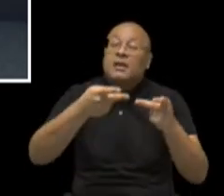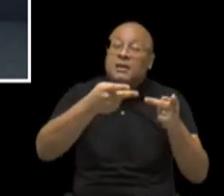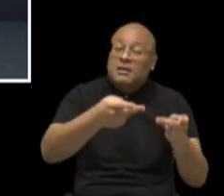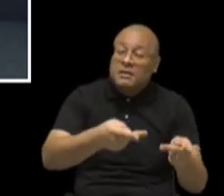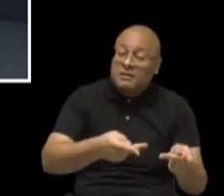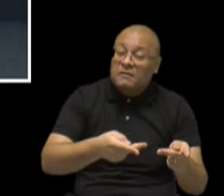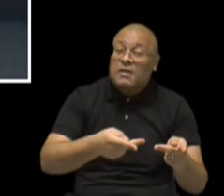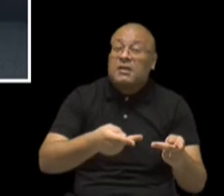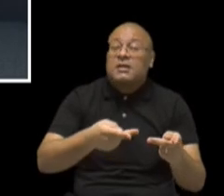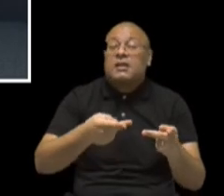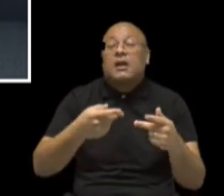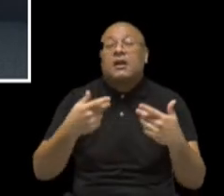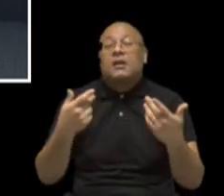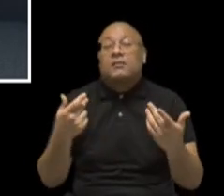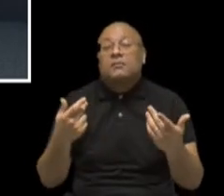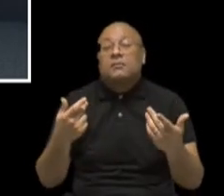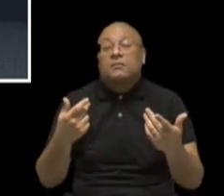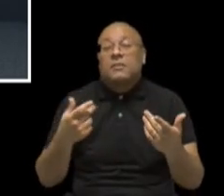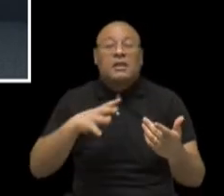towns or visit